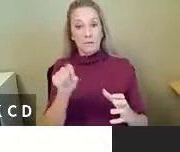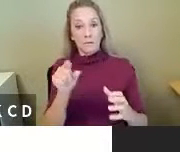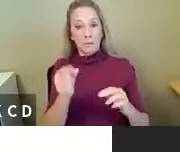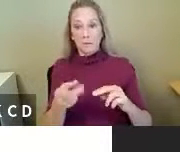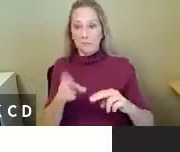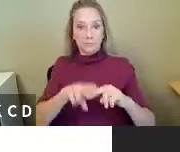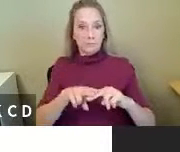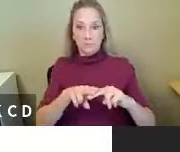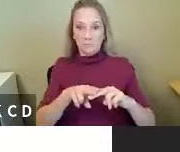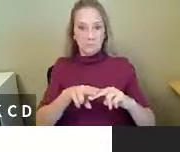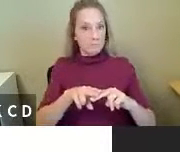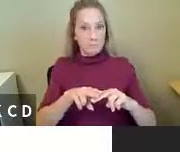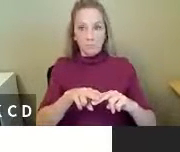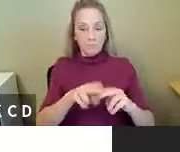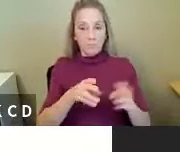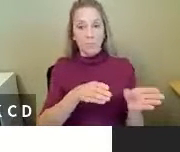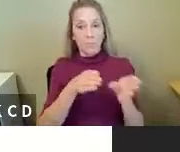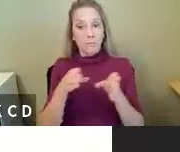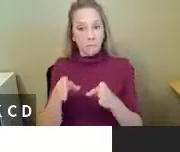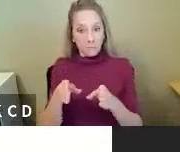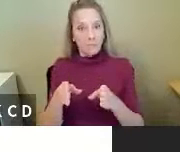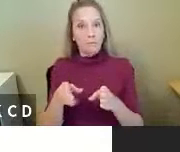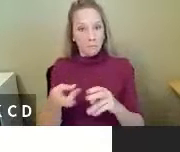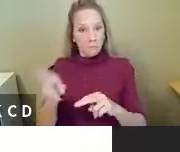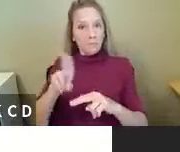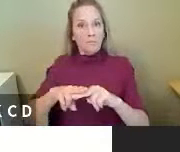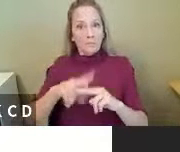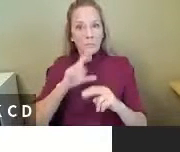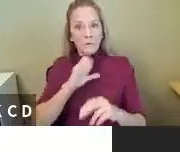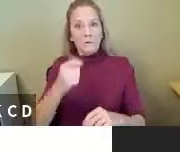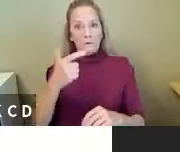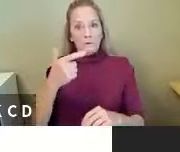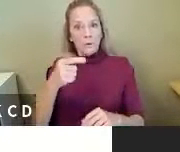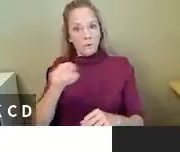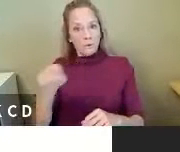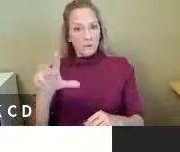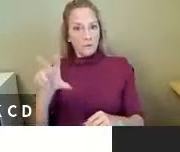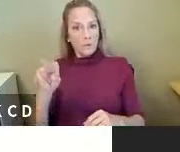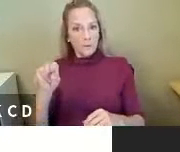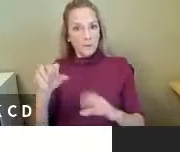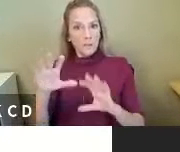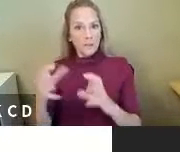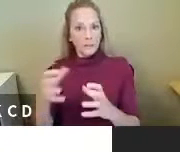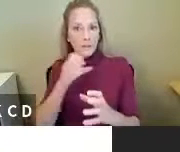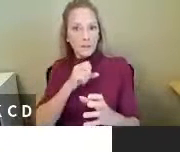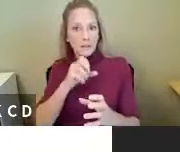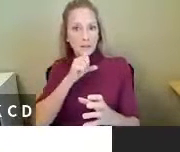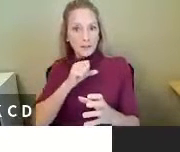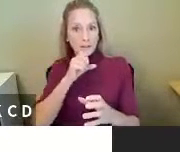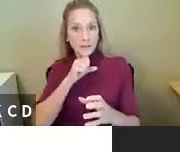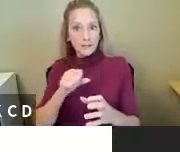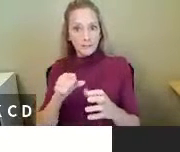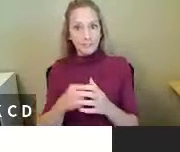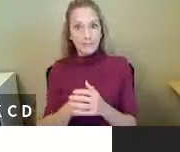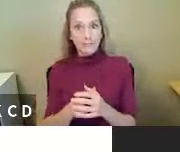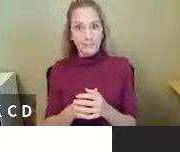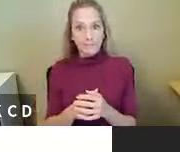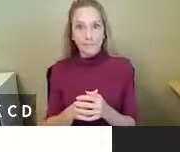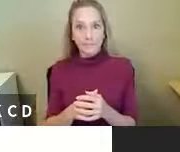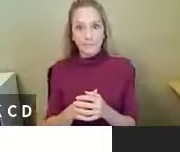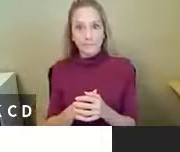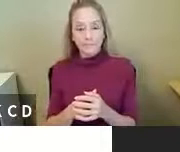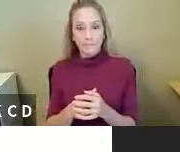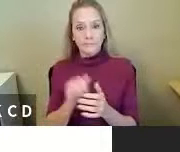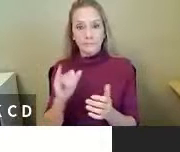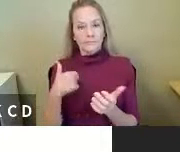group, but there was a significant pickup in the 21 to 30-year-old age group. And then we always